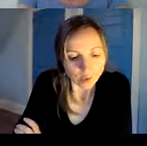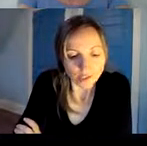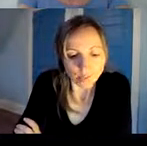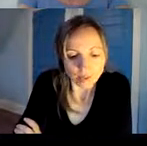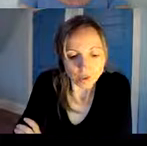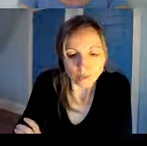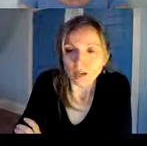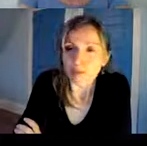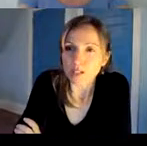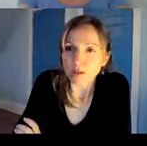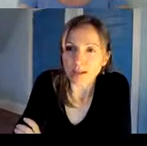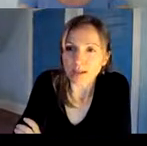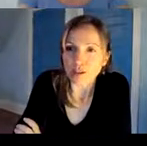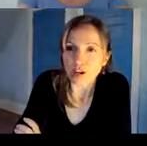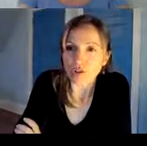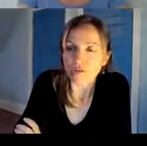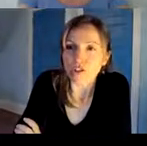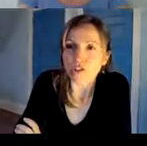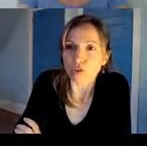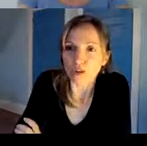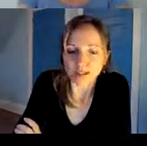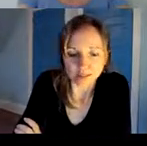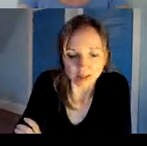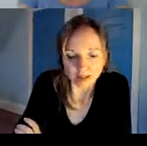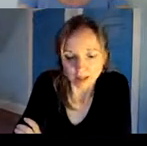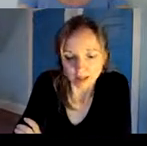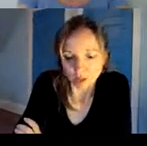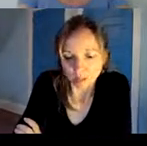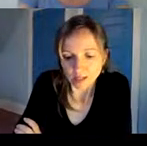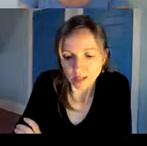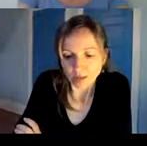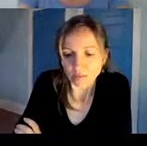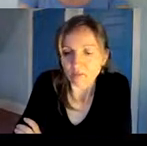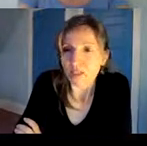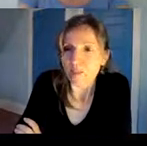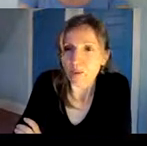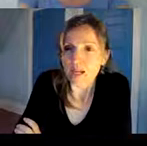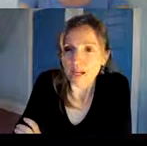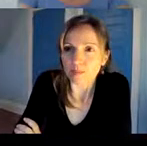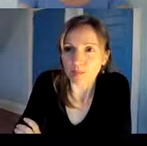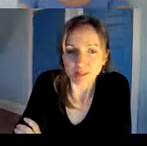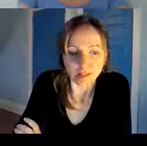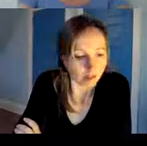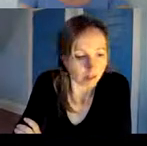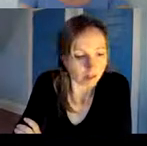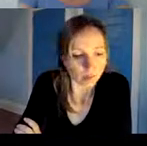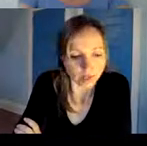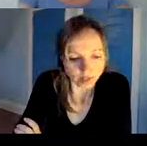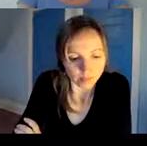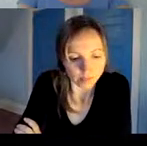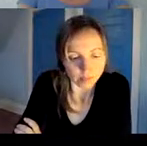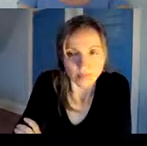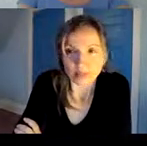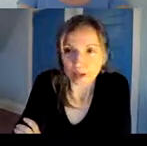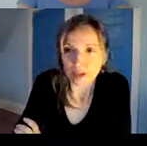estimated the total expenditure by municipalities and conservation authorities to be at about 50.8 million per